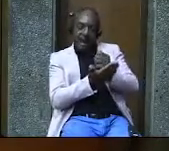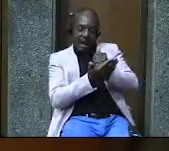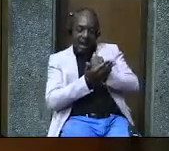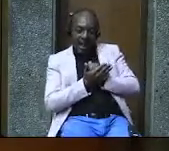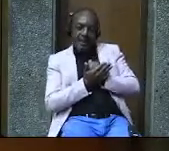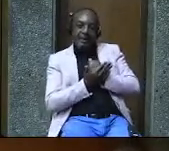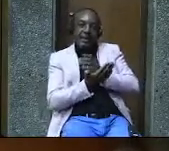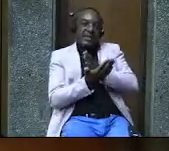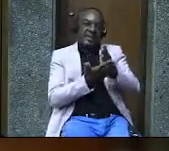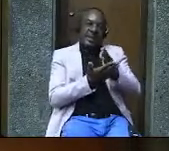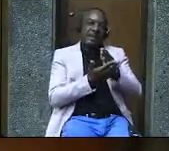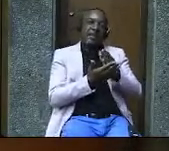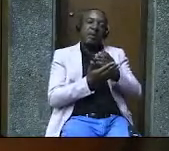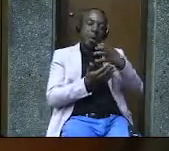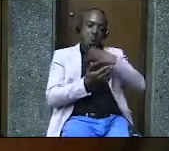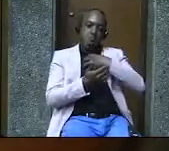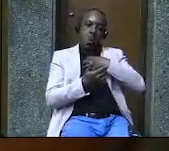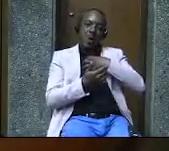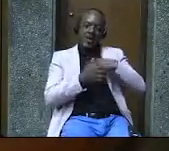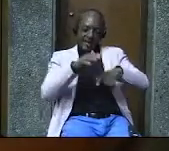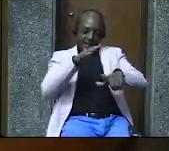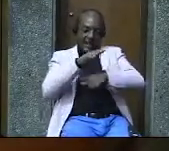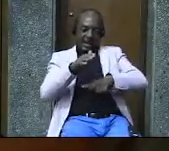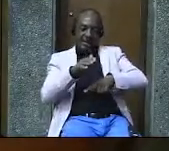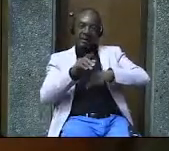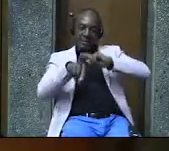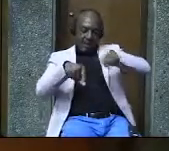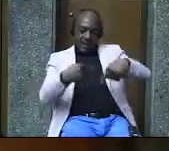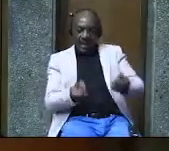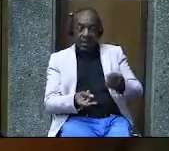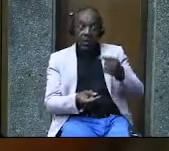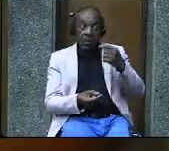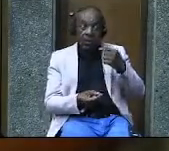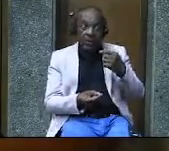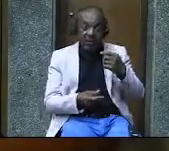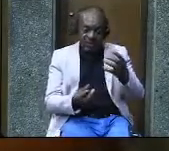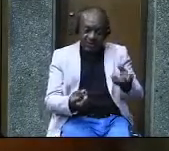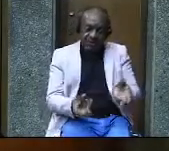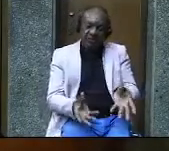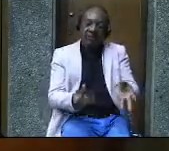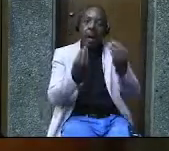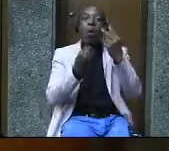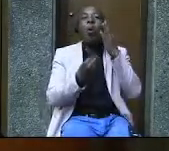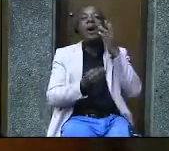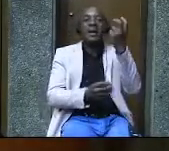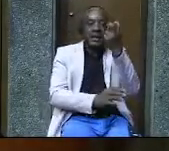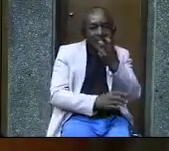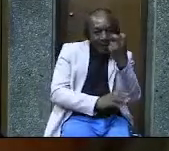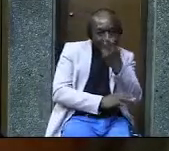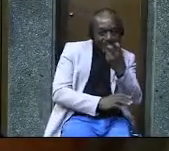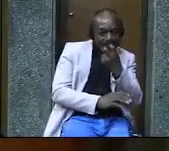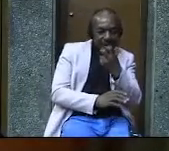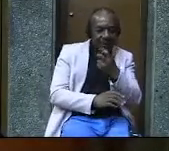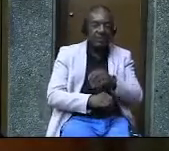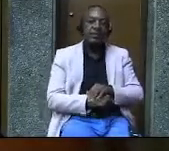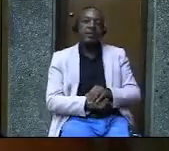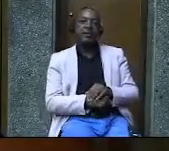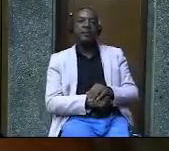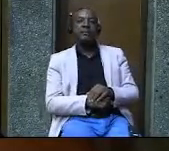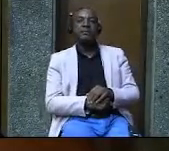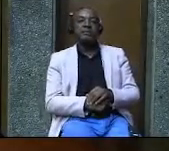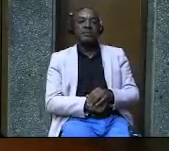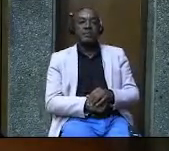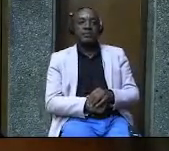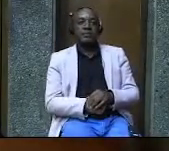ba bona ha ba tholahale le ha re ba tseba re ba bitsa re batla go tlo buisana le bona gore na re sebetsa jwang ha ba tle ho